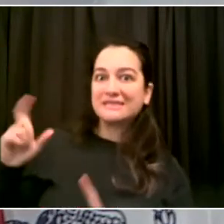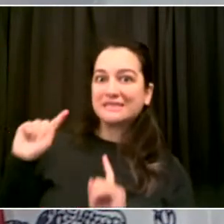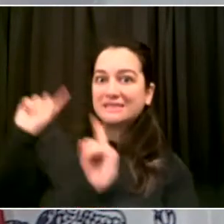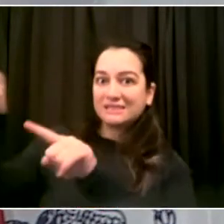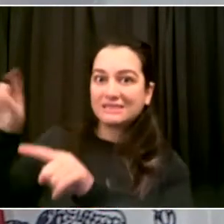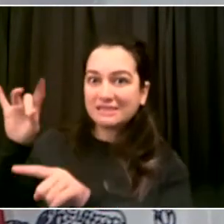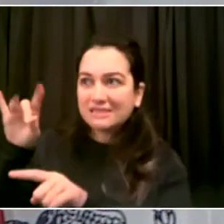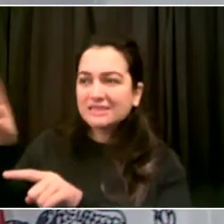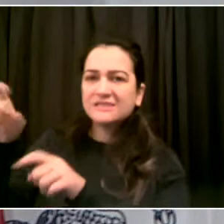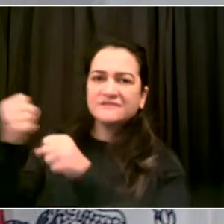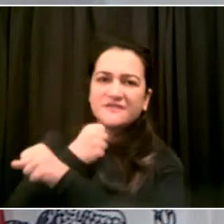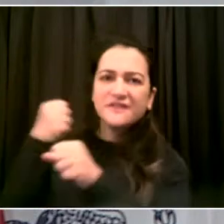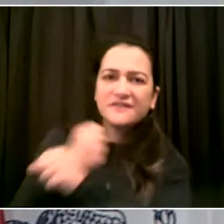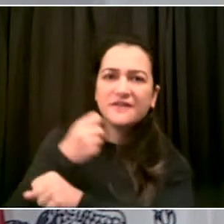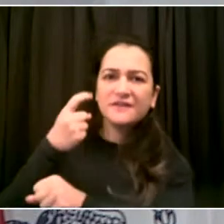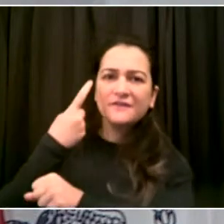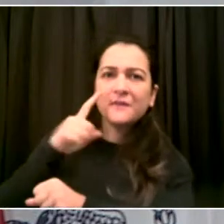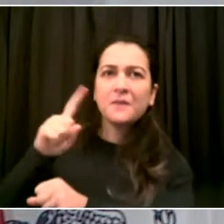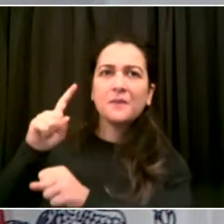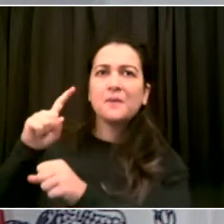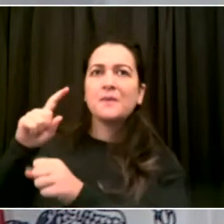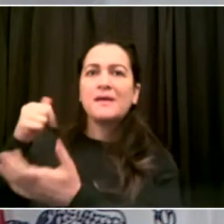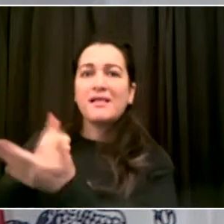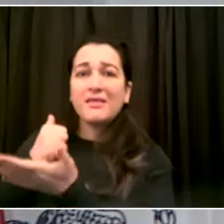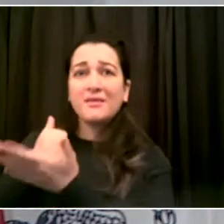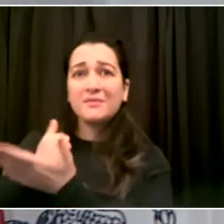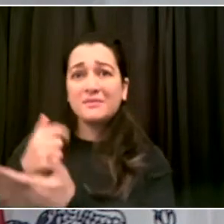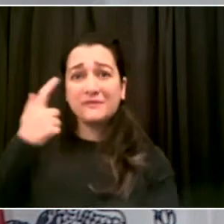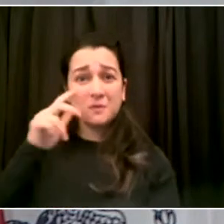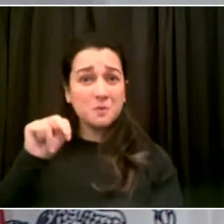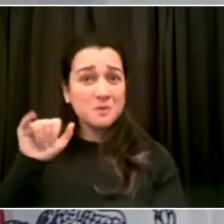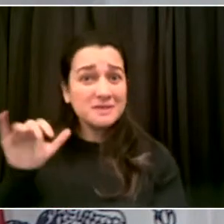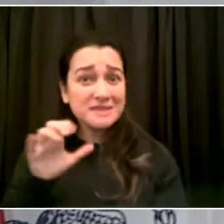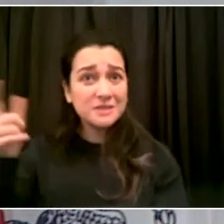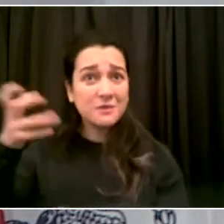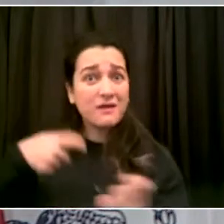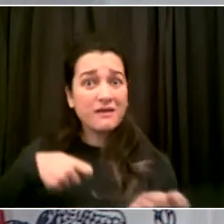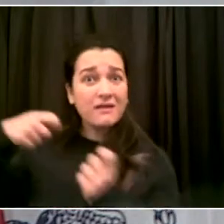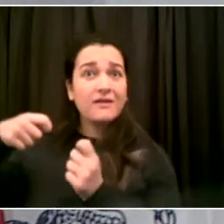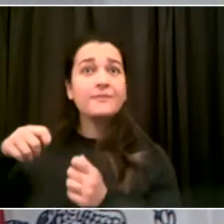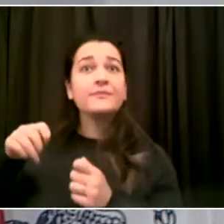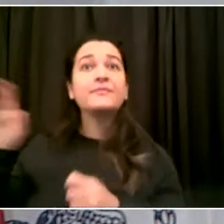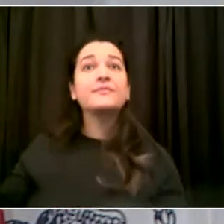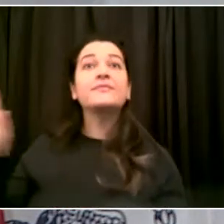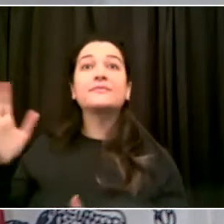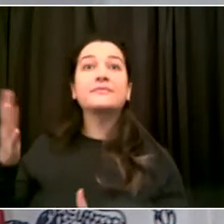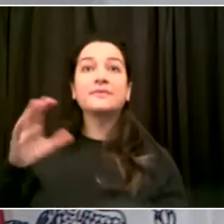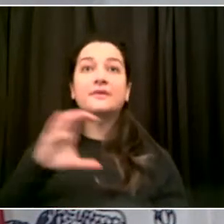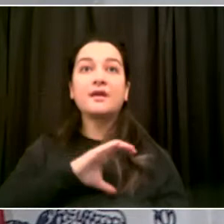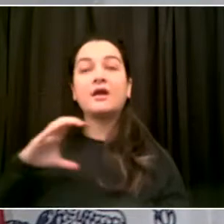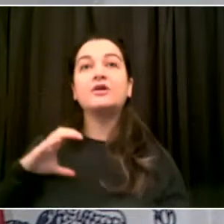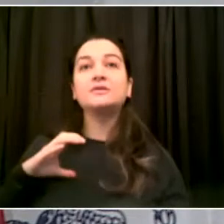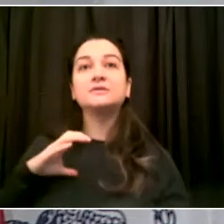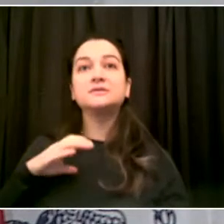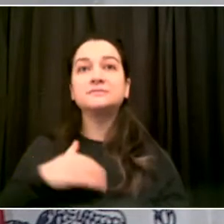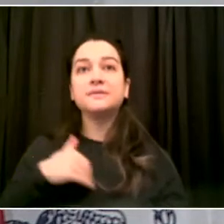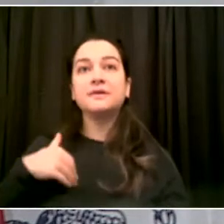coronavirus era. My honor to introduce Congressmember Grace Meng.